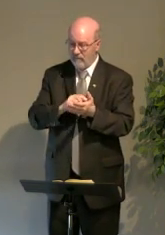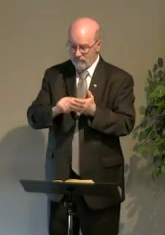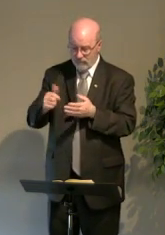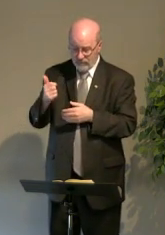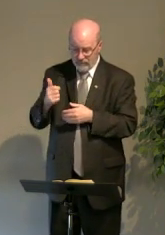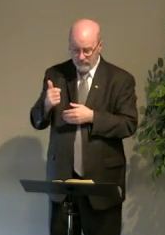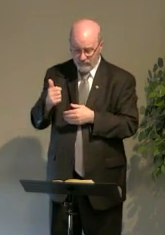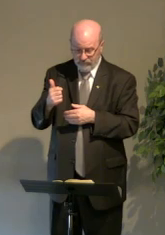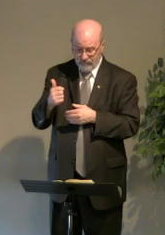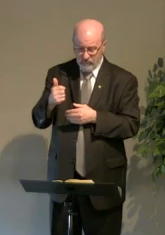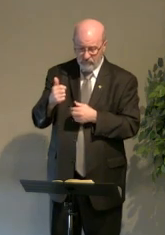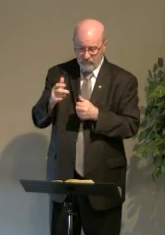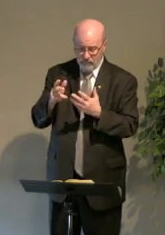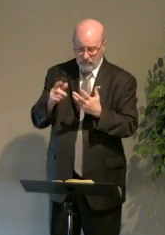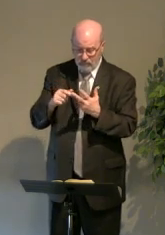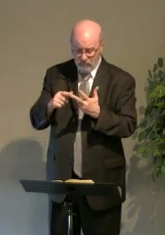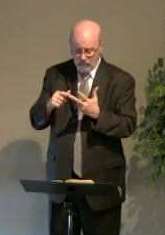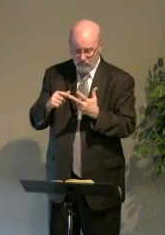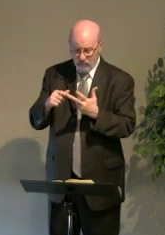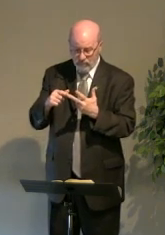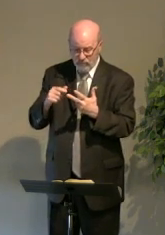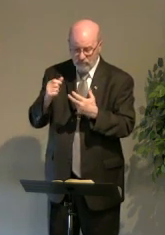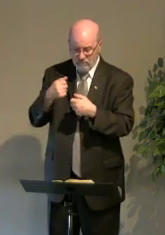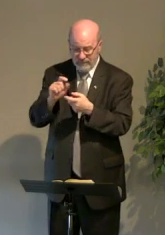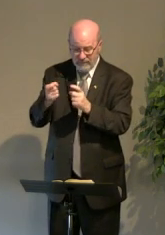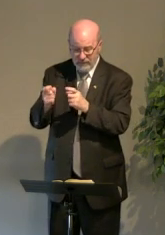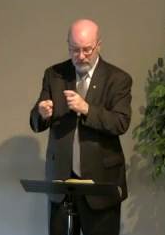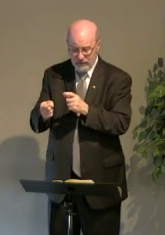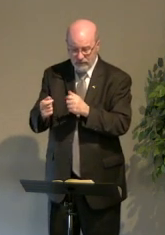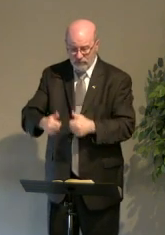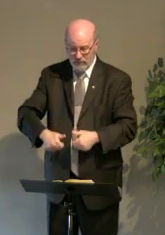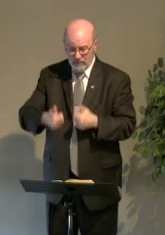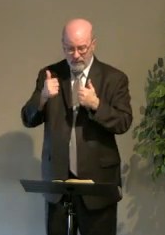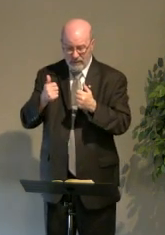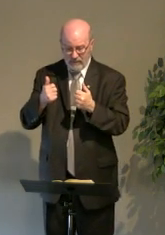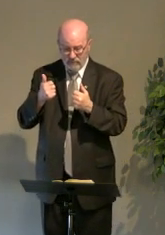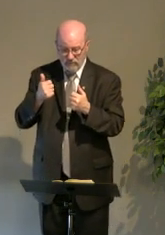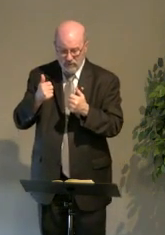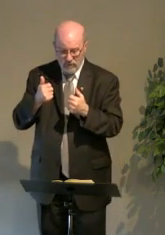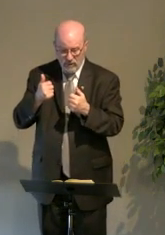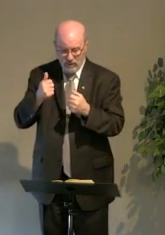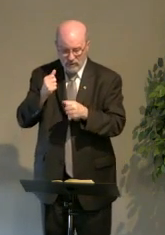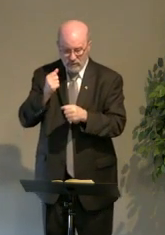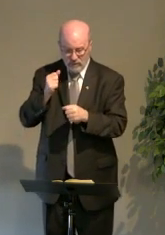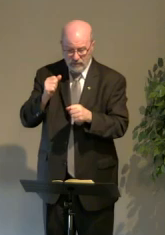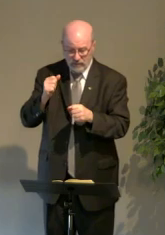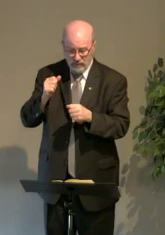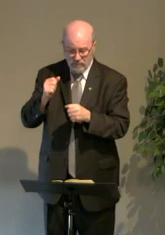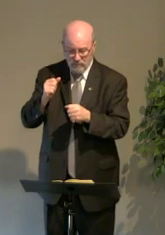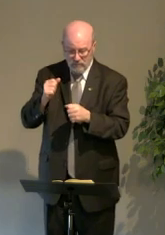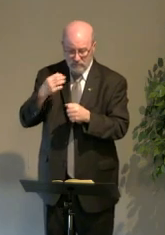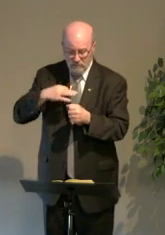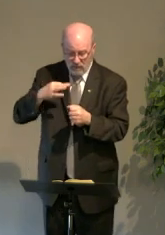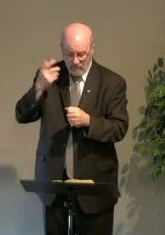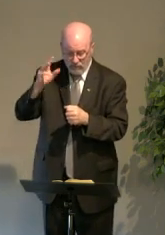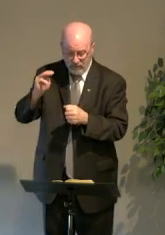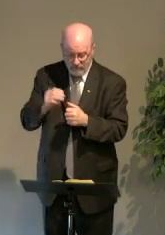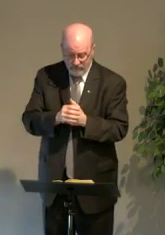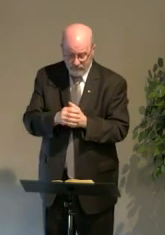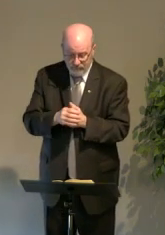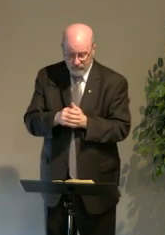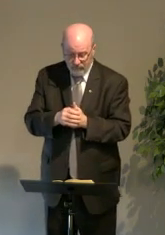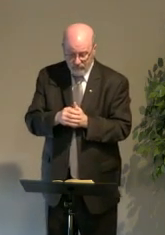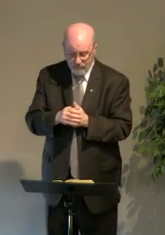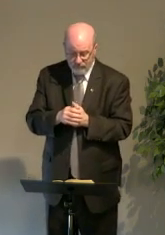10. Number 3, make adjustments so your life can be productive for him. Make adjustments so your life can be productive for him,